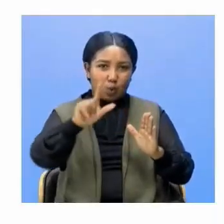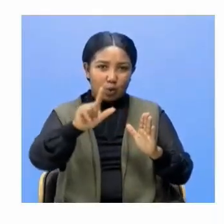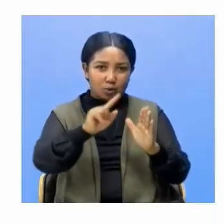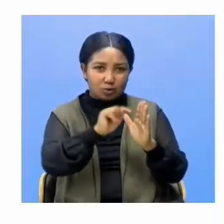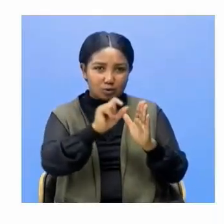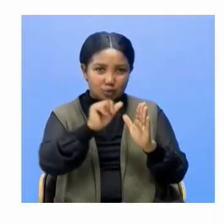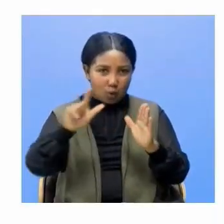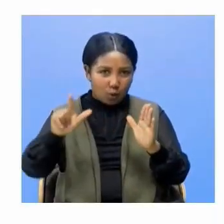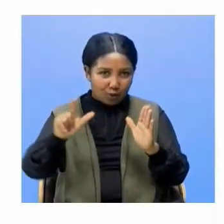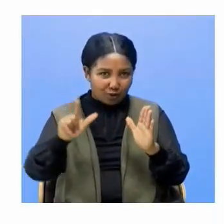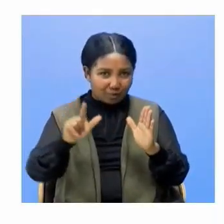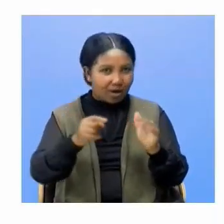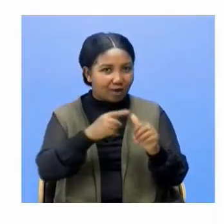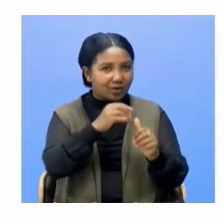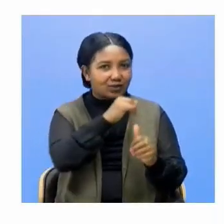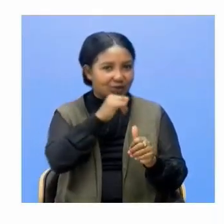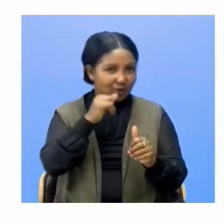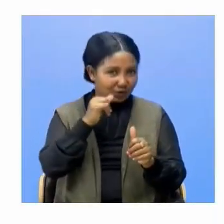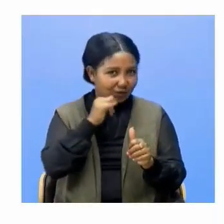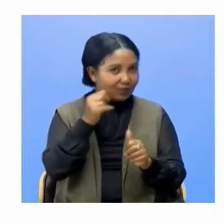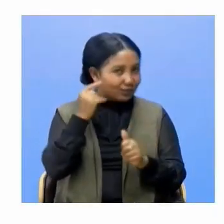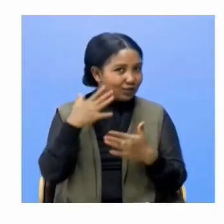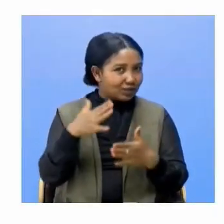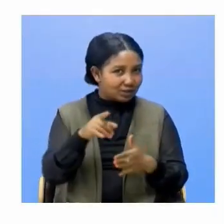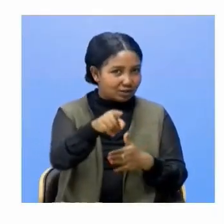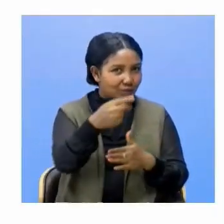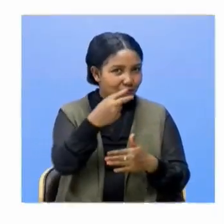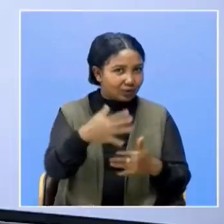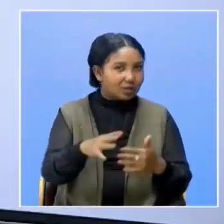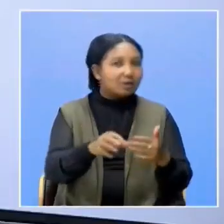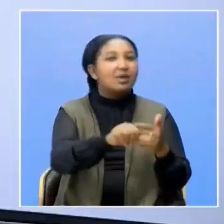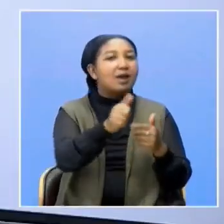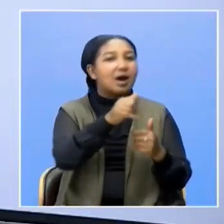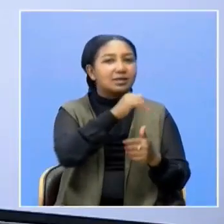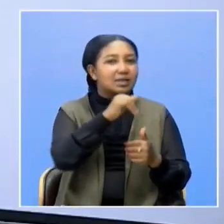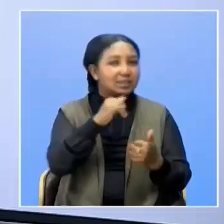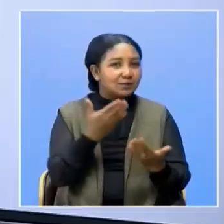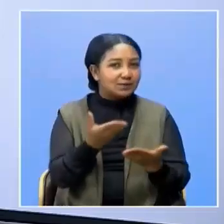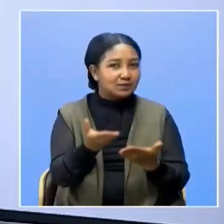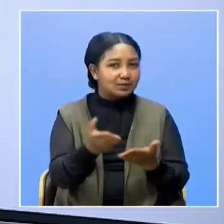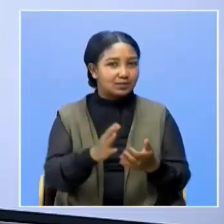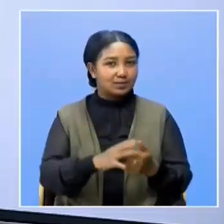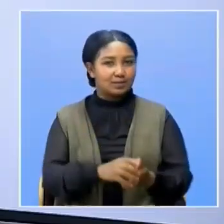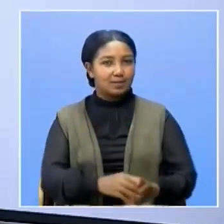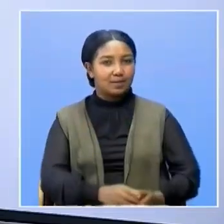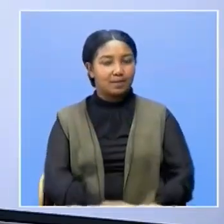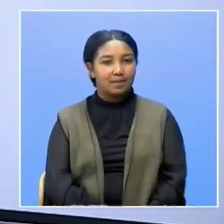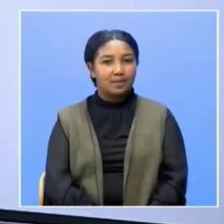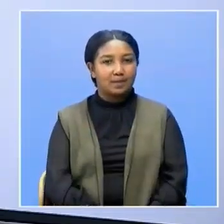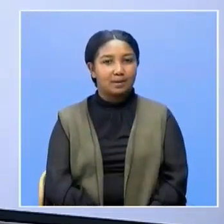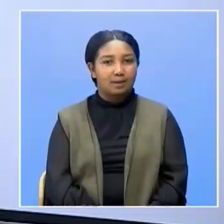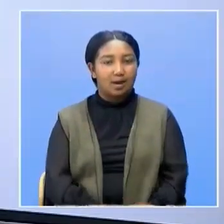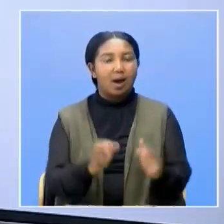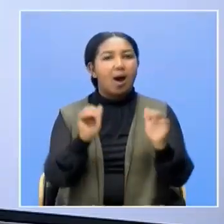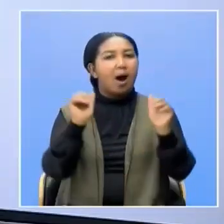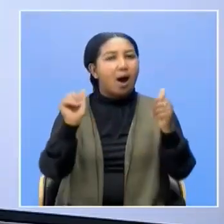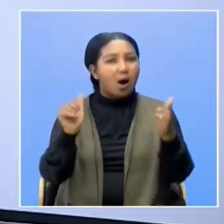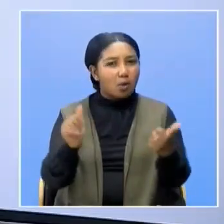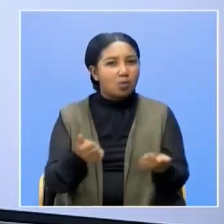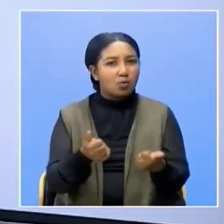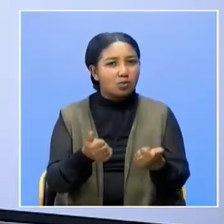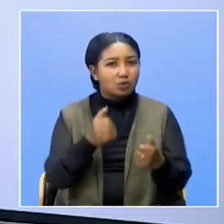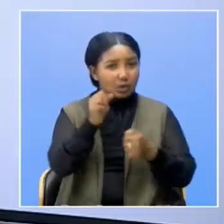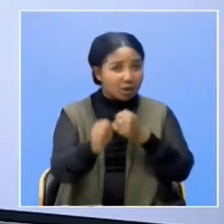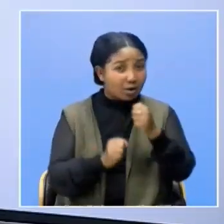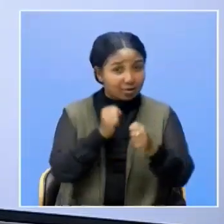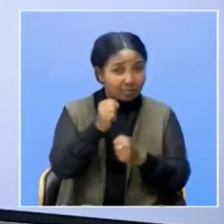one adjective that we heard from the story. What else? What else? How were they running? Do